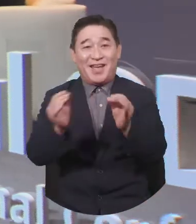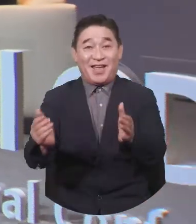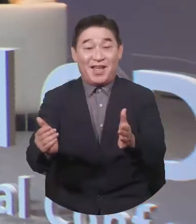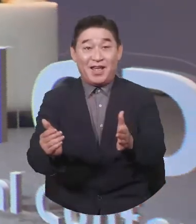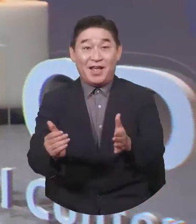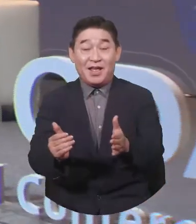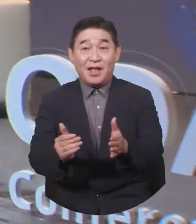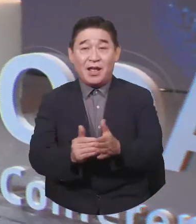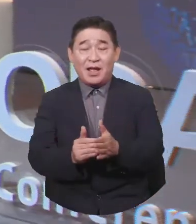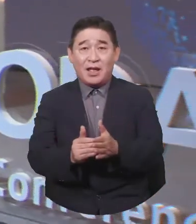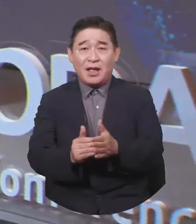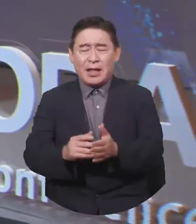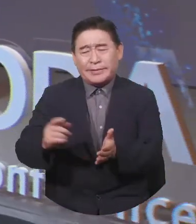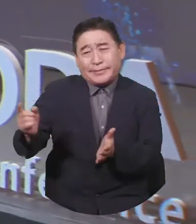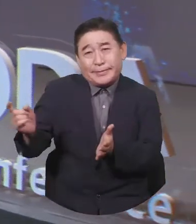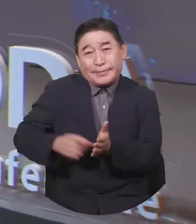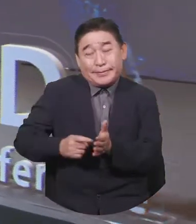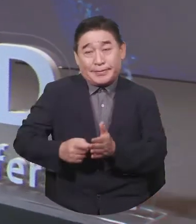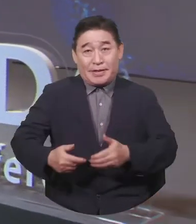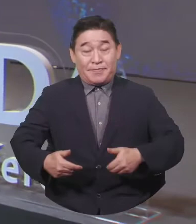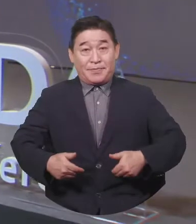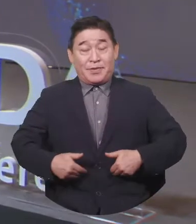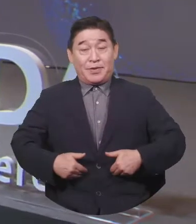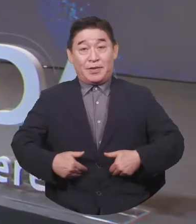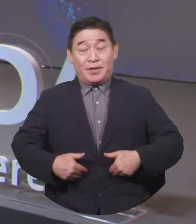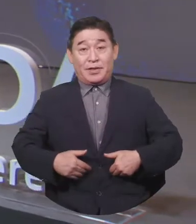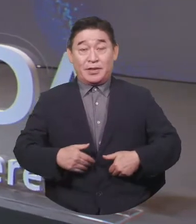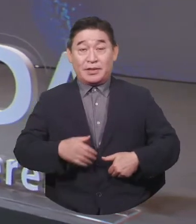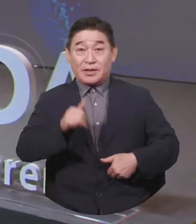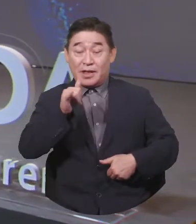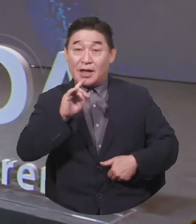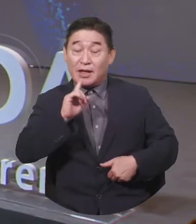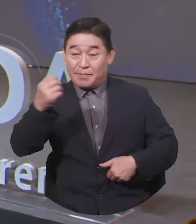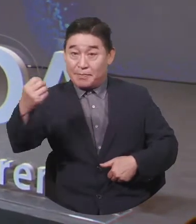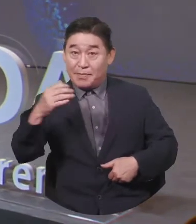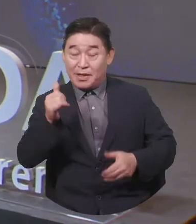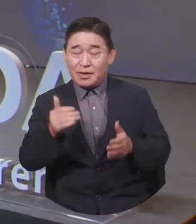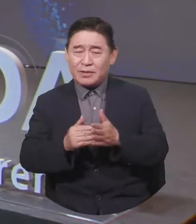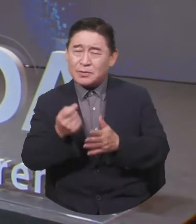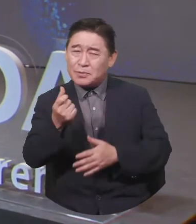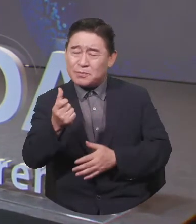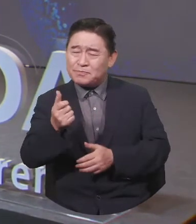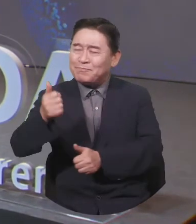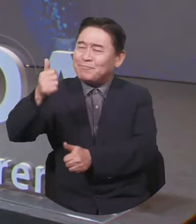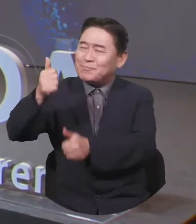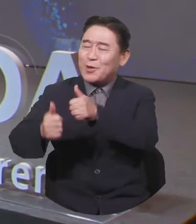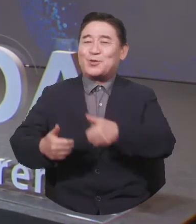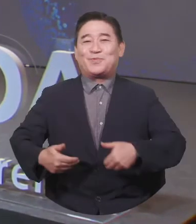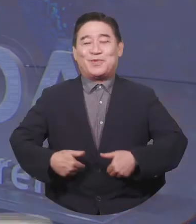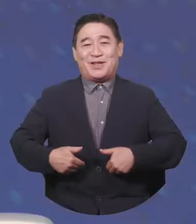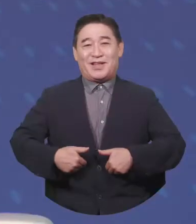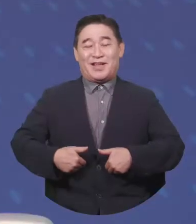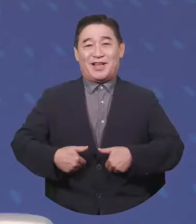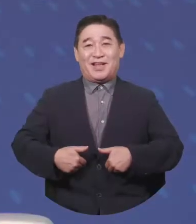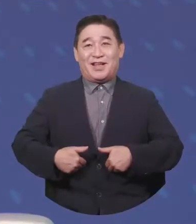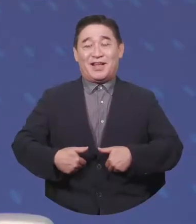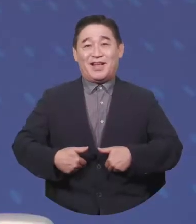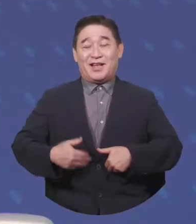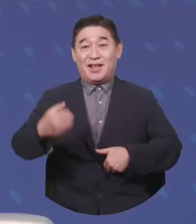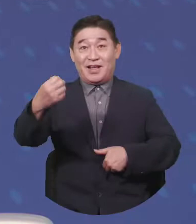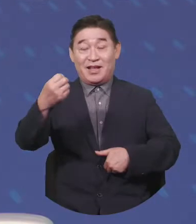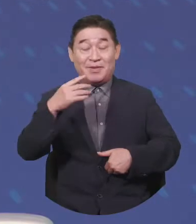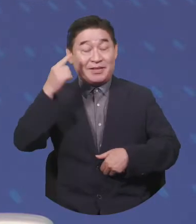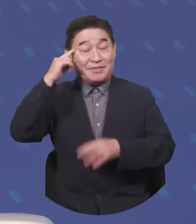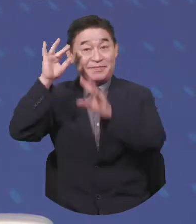especially, in response to COVID-19 and the challenges ahead, which we know are probably, they're severe. Mr.